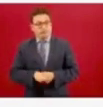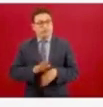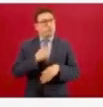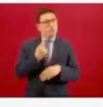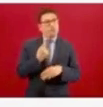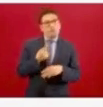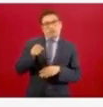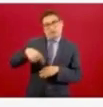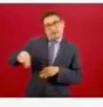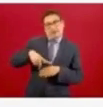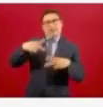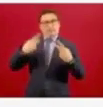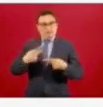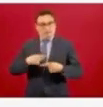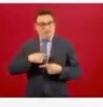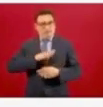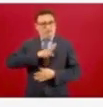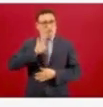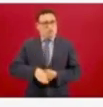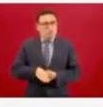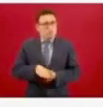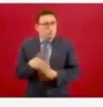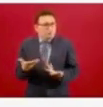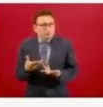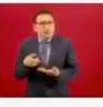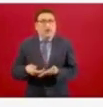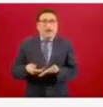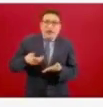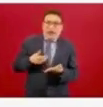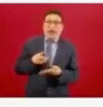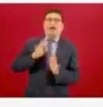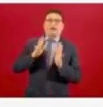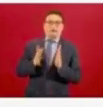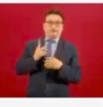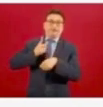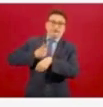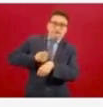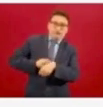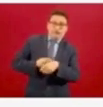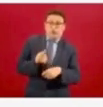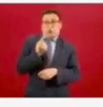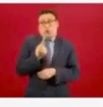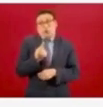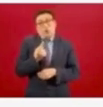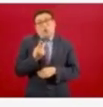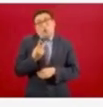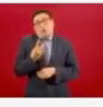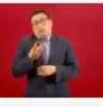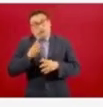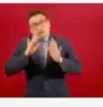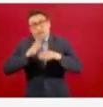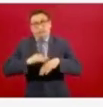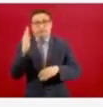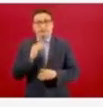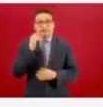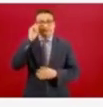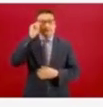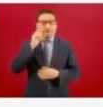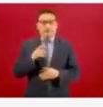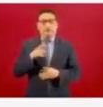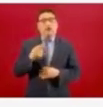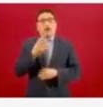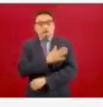related with fatalities, with deaths. Unfortunately, the people who lost their lives to